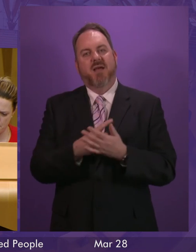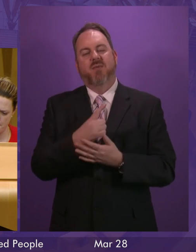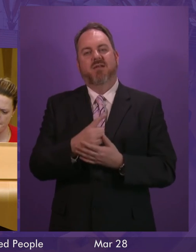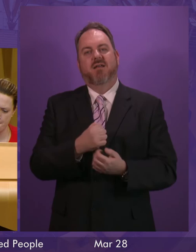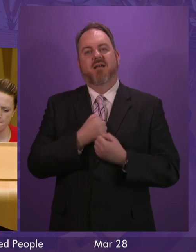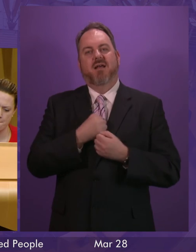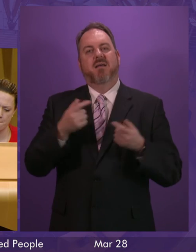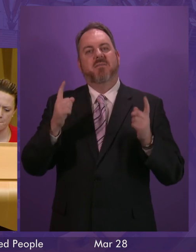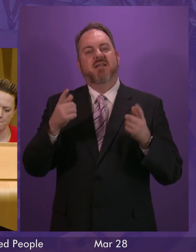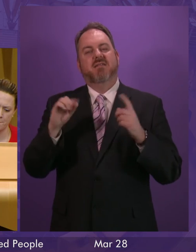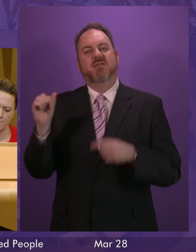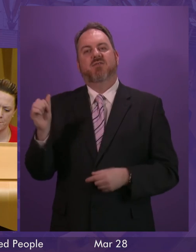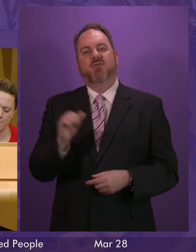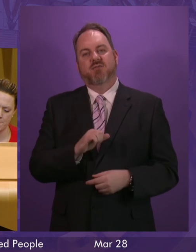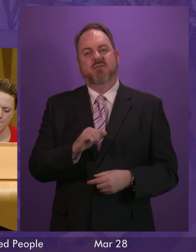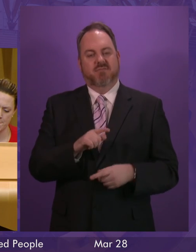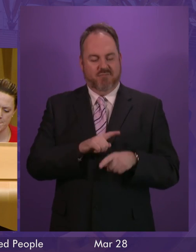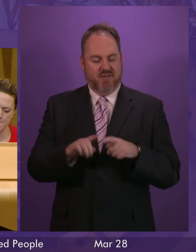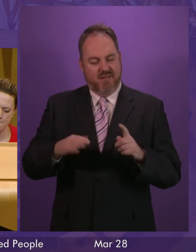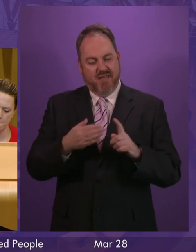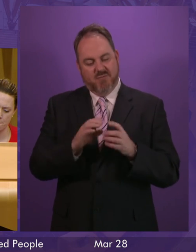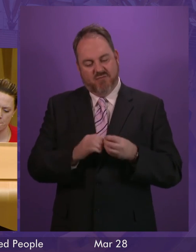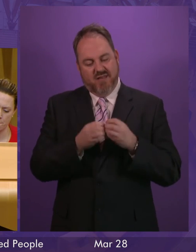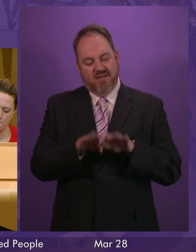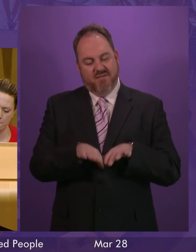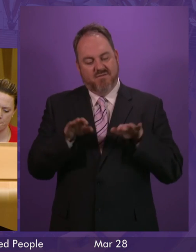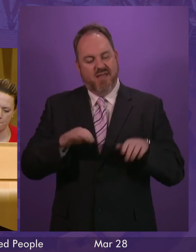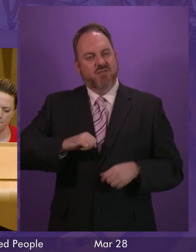this S&P Government, are paving the way towards the Fair of Scotland, and I welcome that. Thank you.